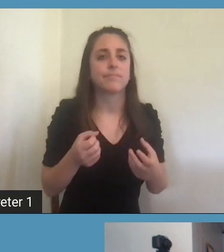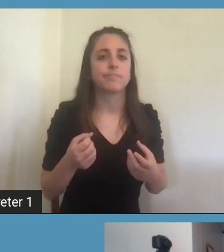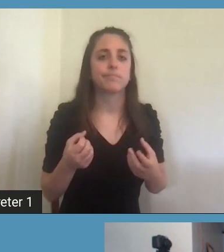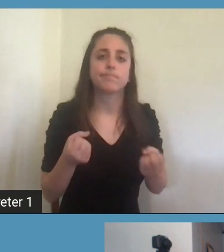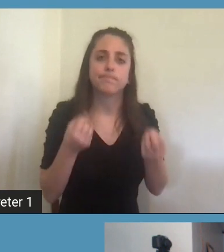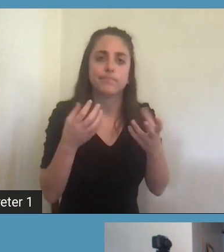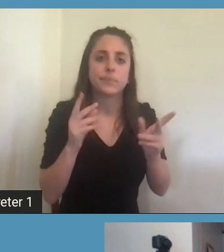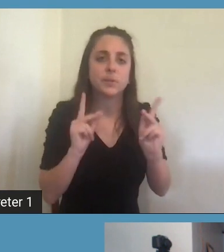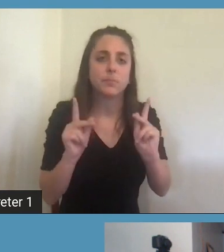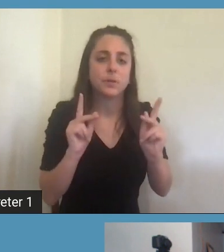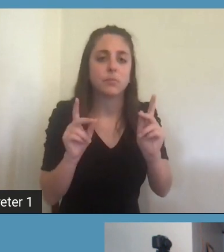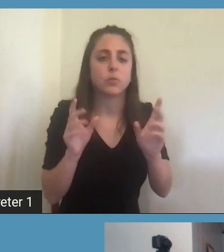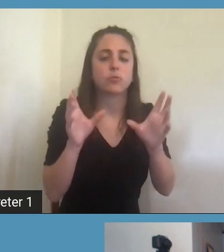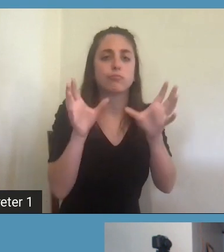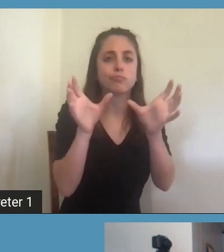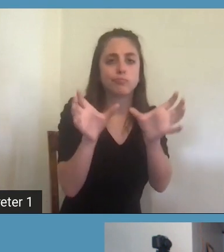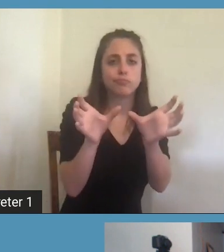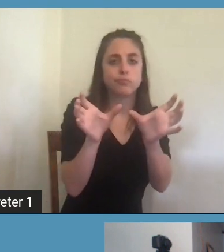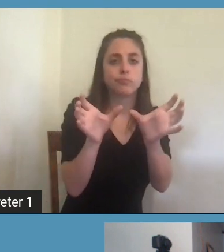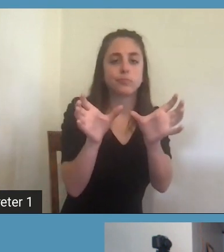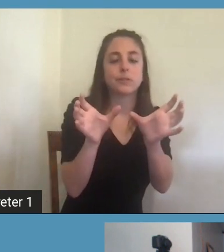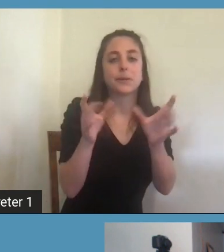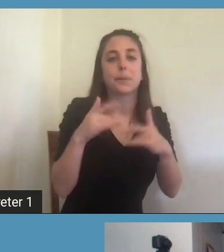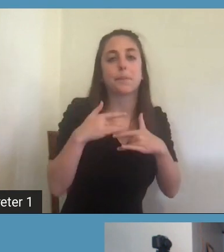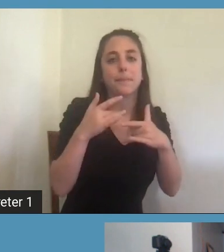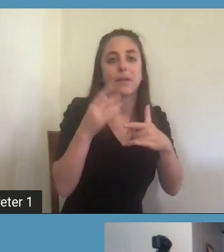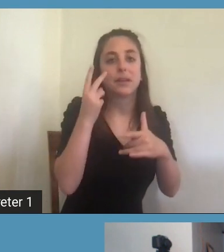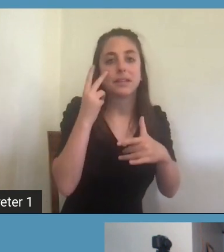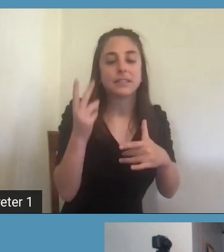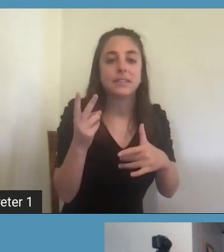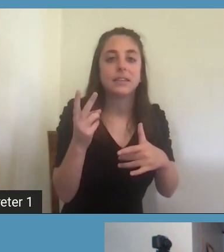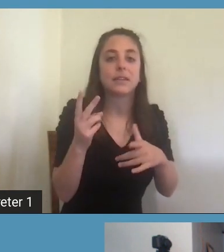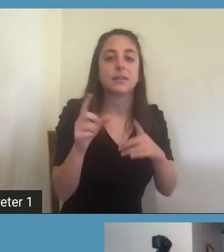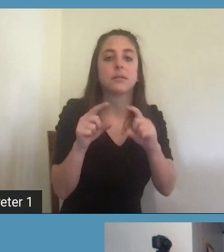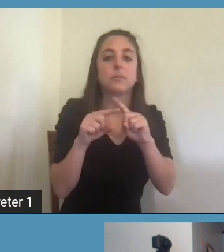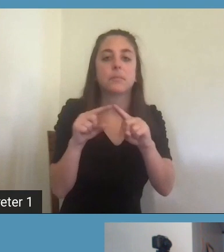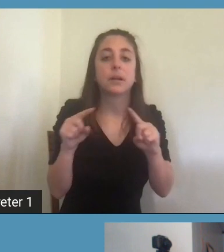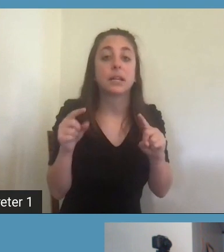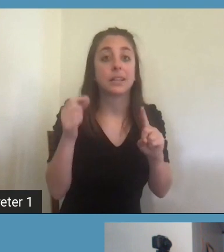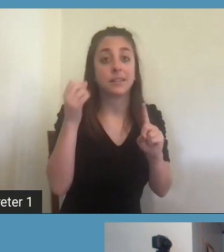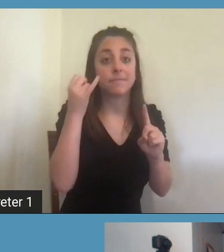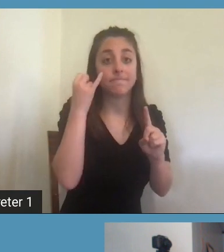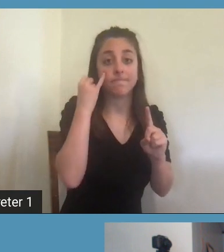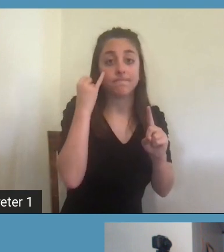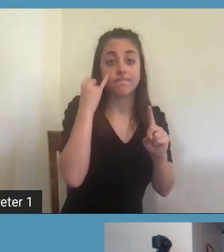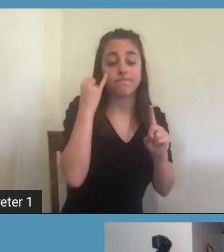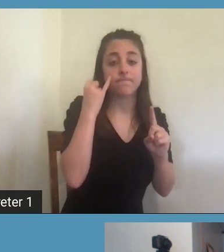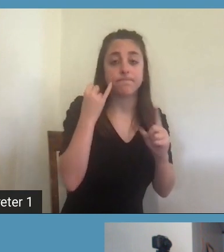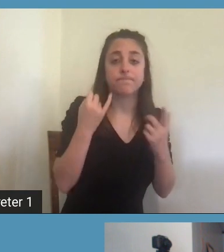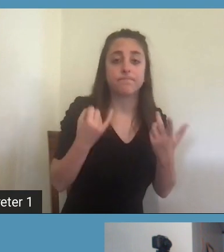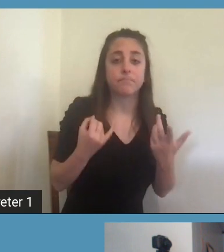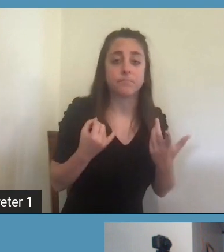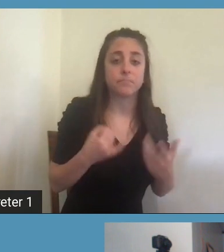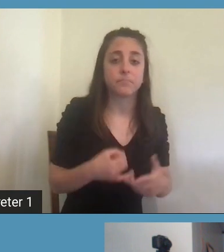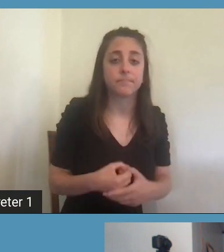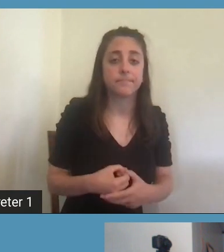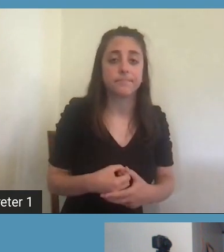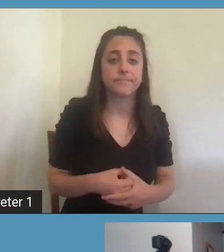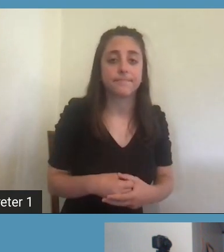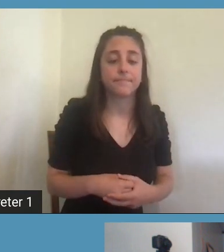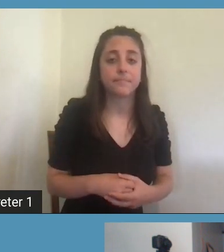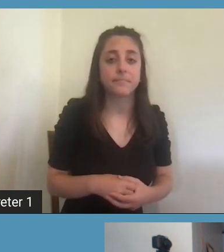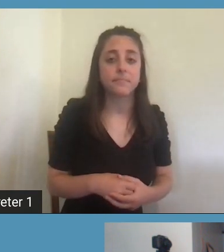just a side-by-side frame. But if you have something that